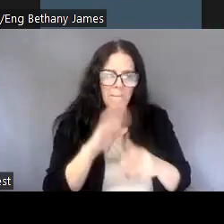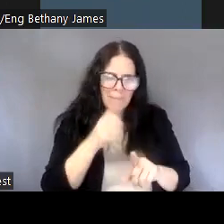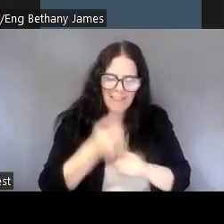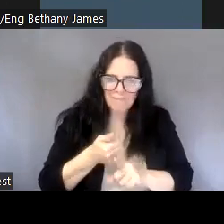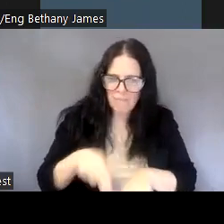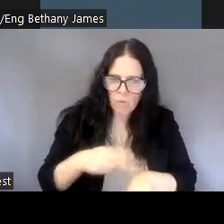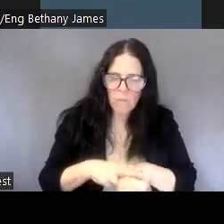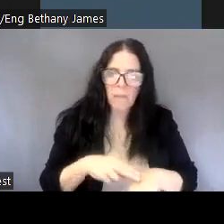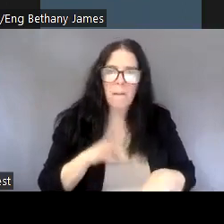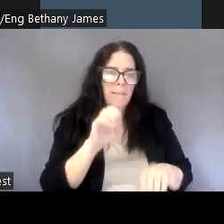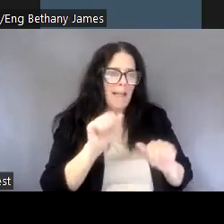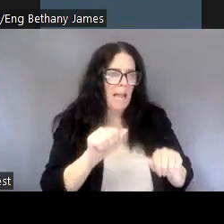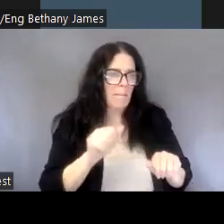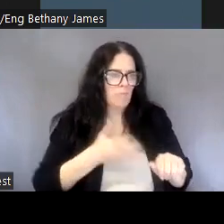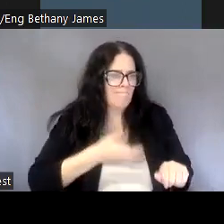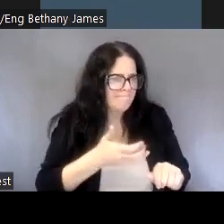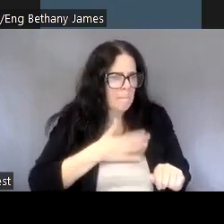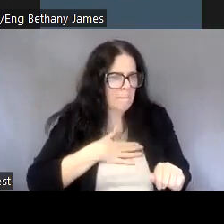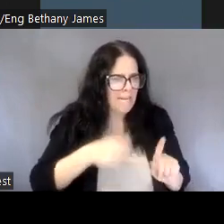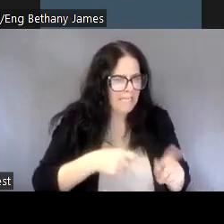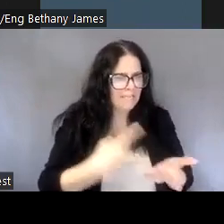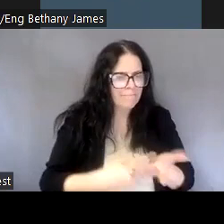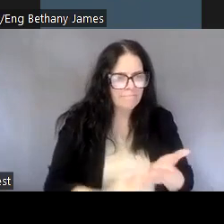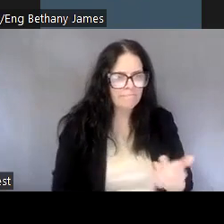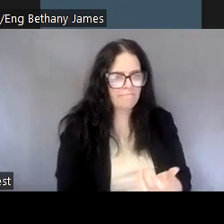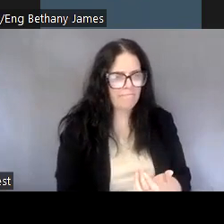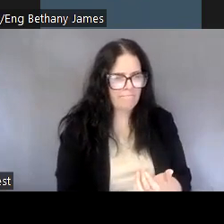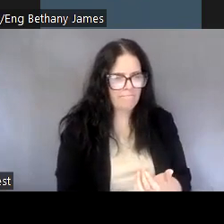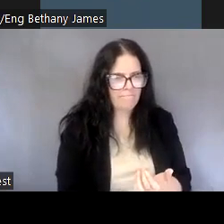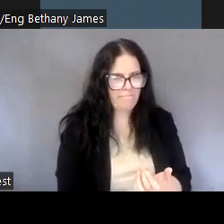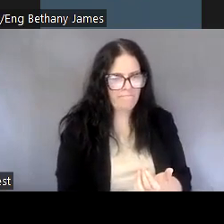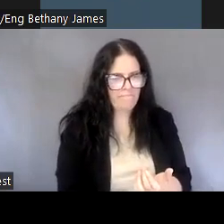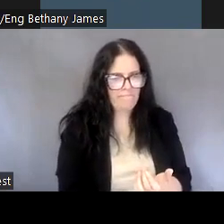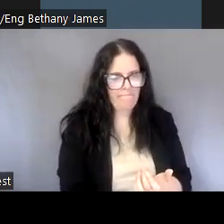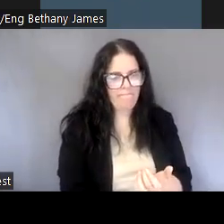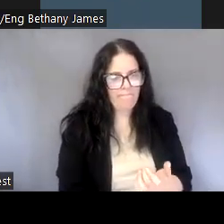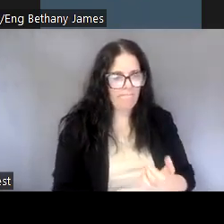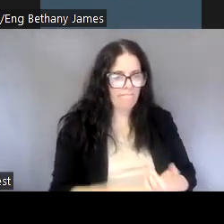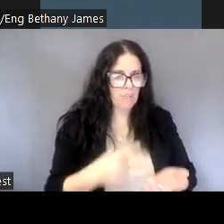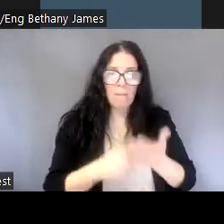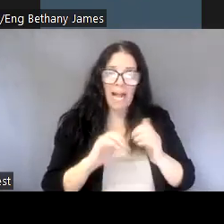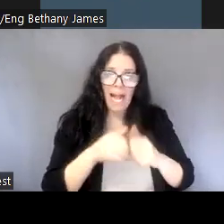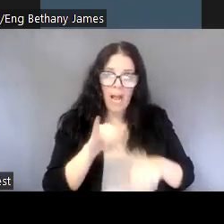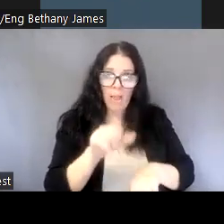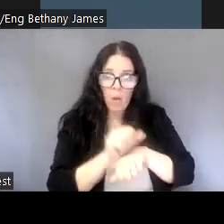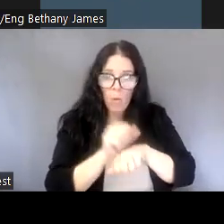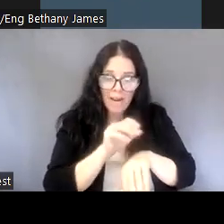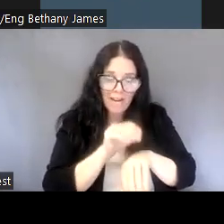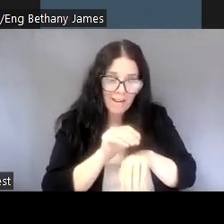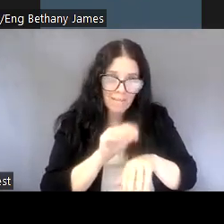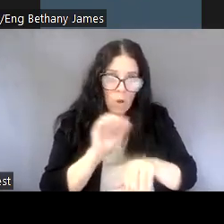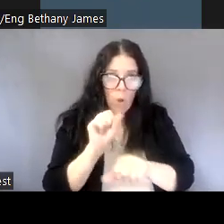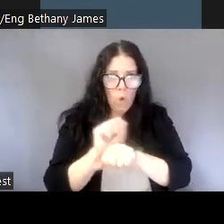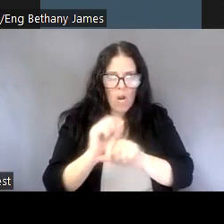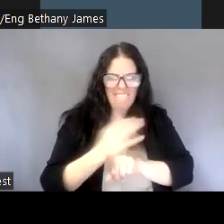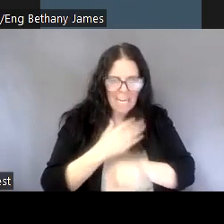able to talk about their needs, to be able to talk about how that workplace is affecting them. What are their likes?